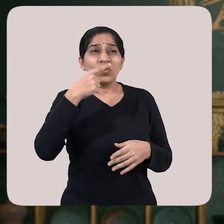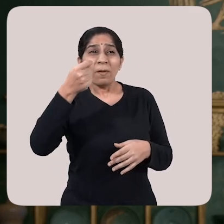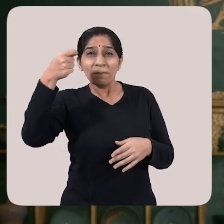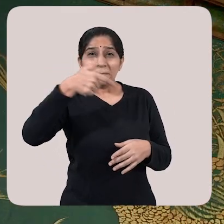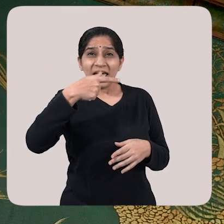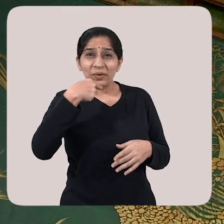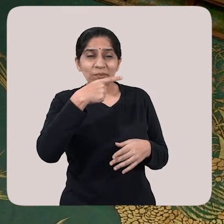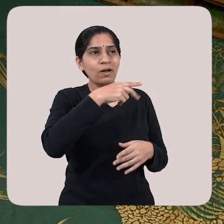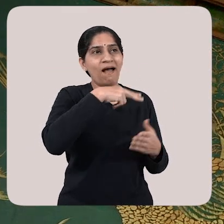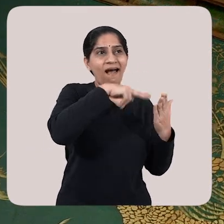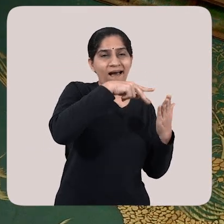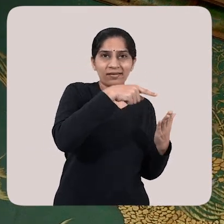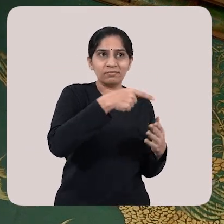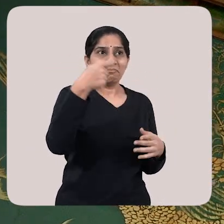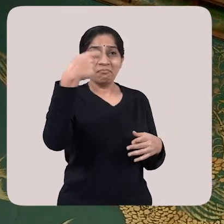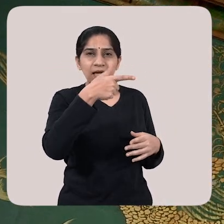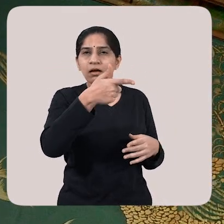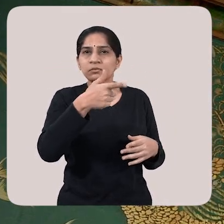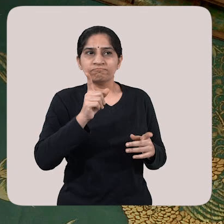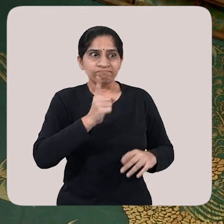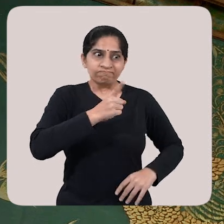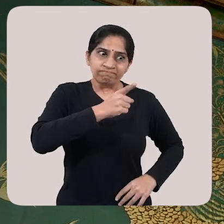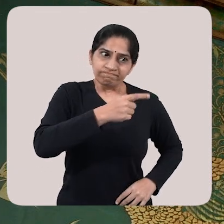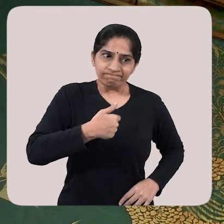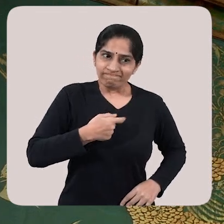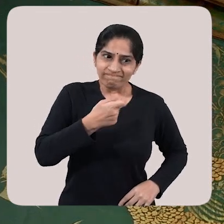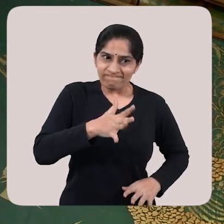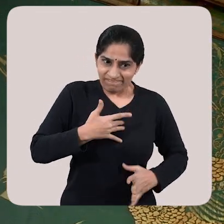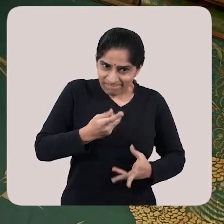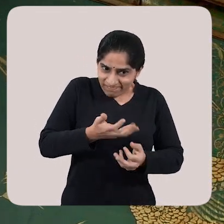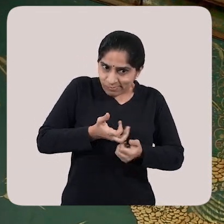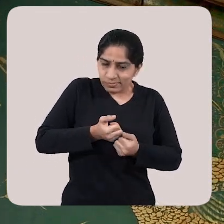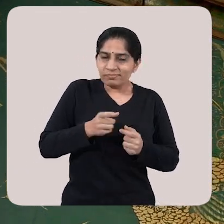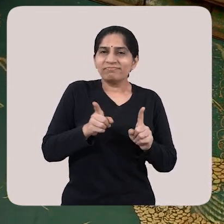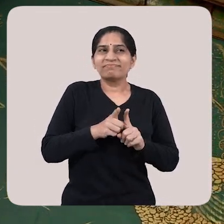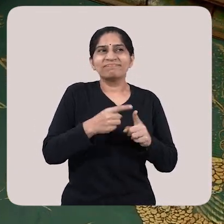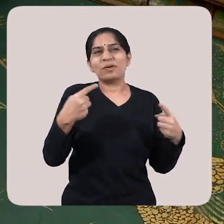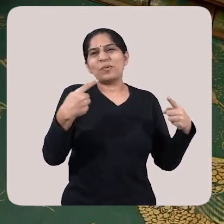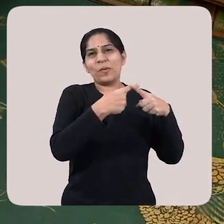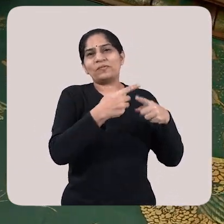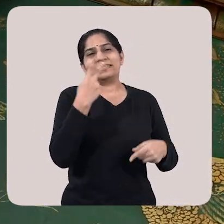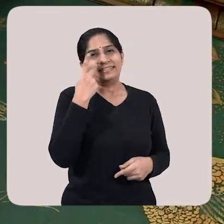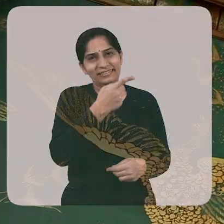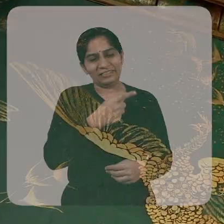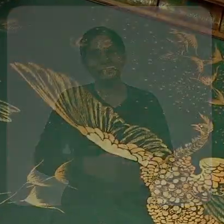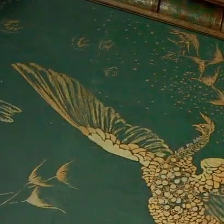avian theme. A patron's stinginess threatens the artist's capacity to create a space of encompassing